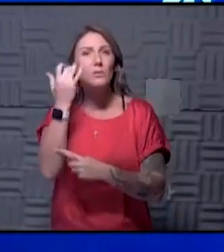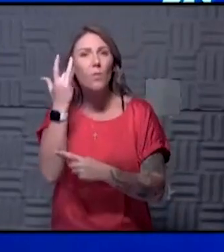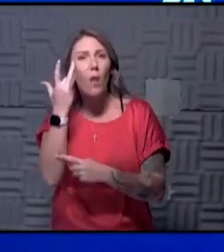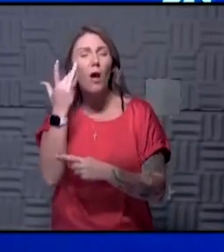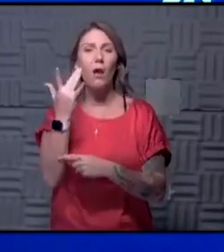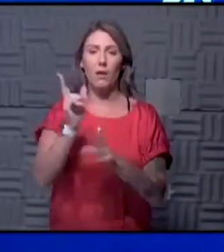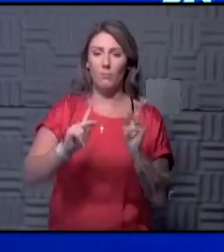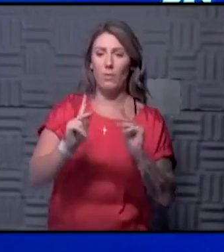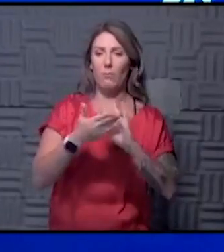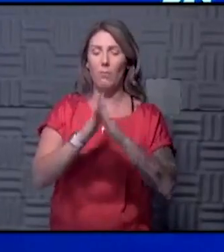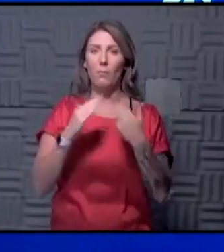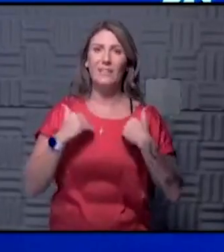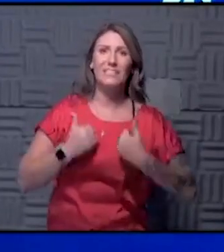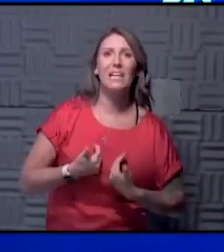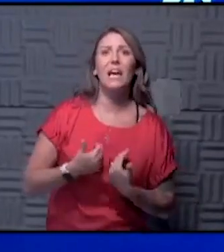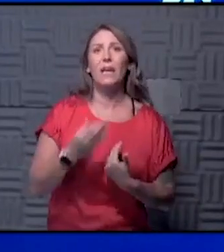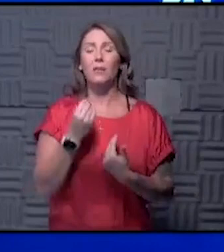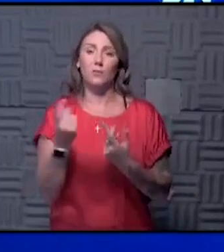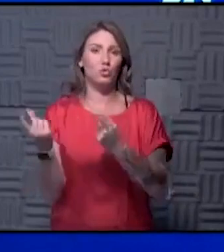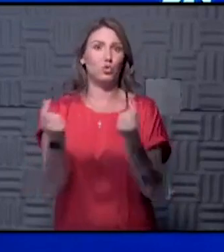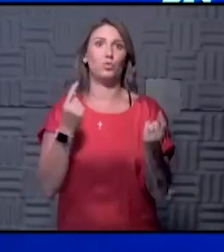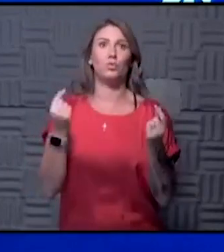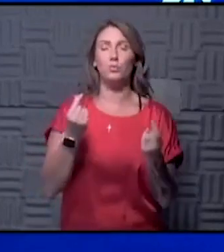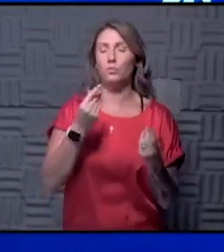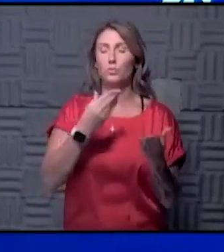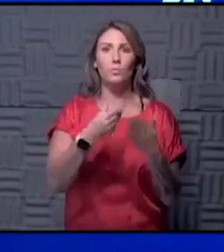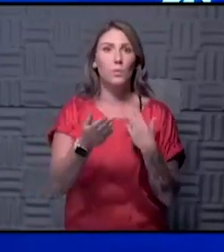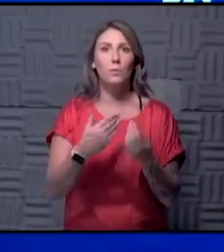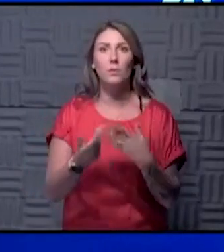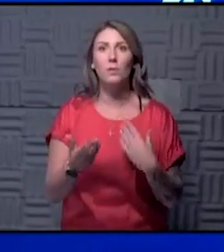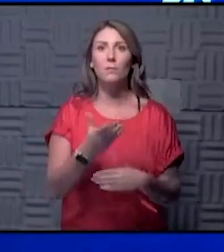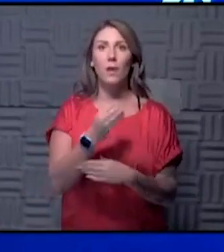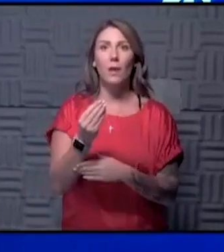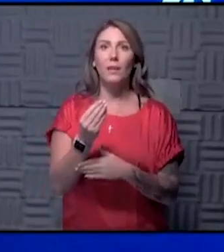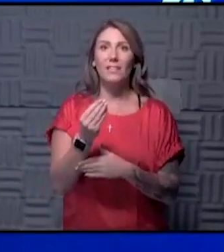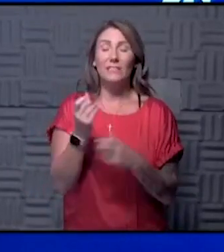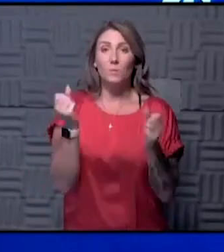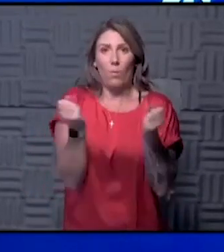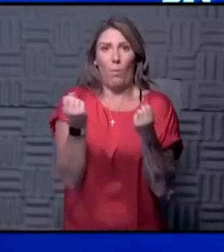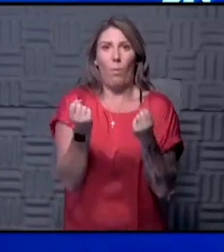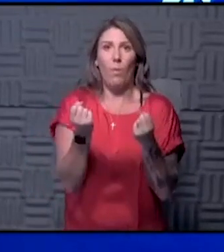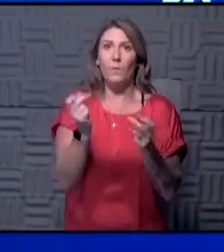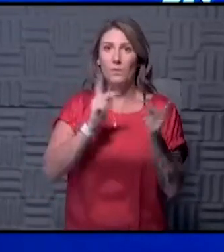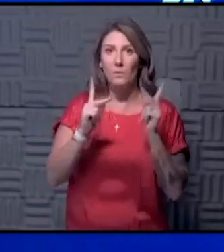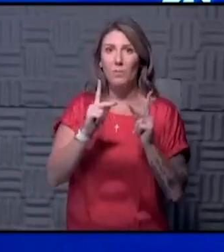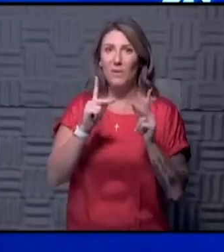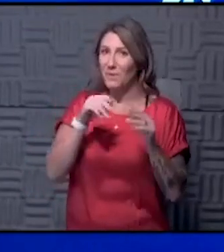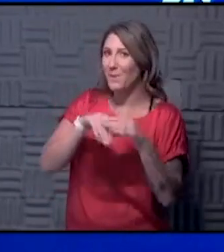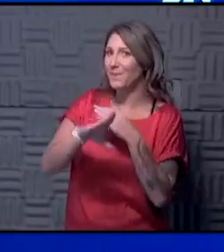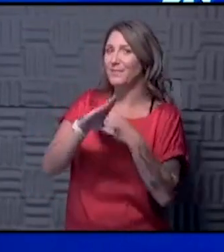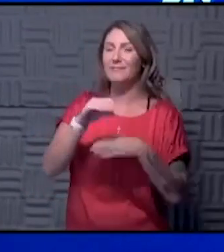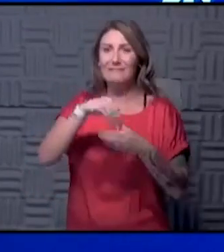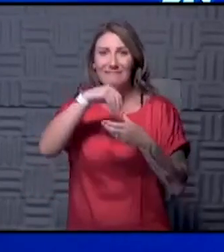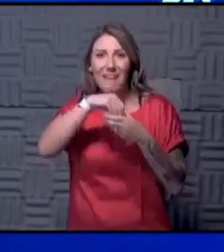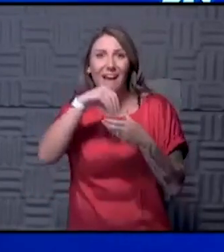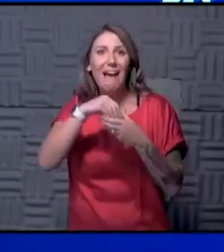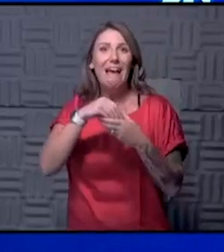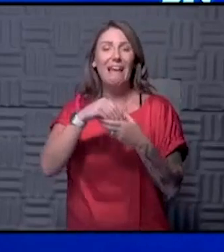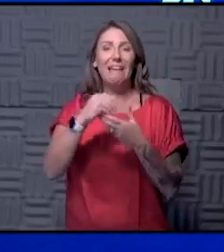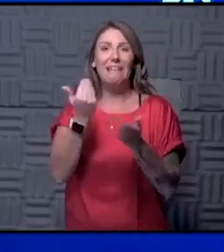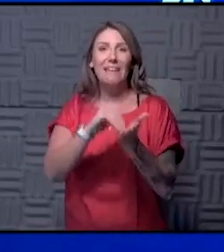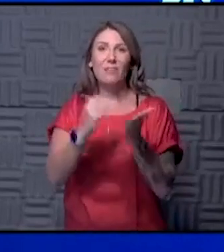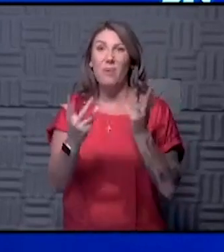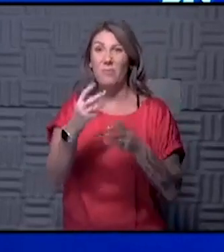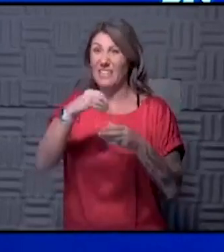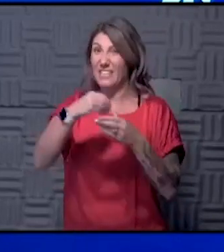getting tired and doing stuff. It's getting a little chillier, so folks starting to go back inside a little bit more, and maybe inside